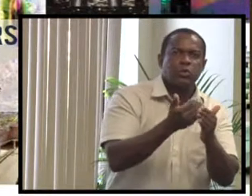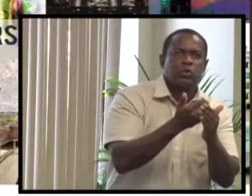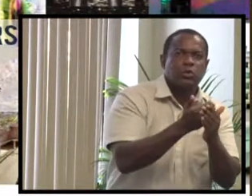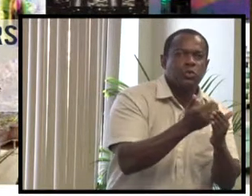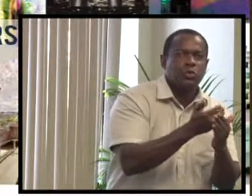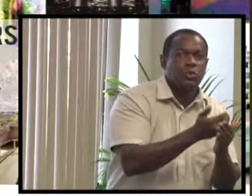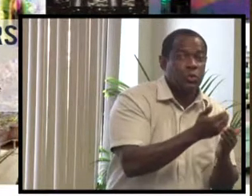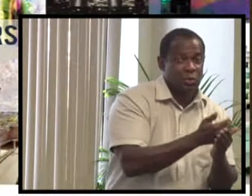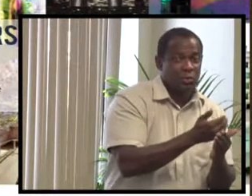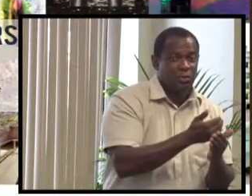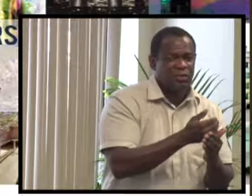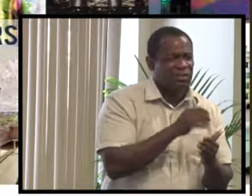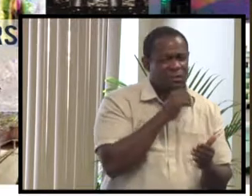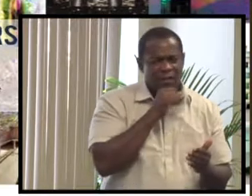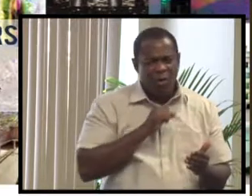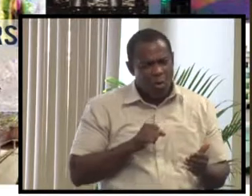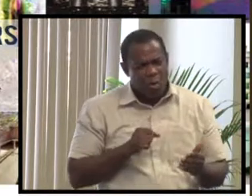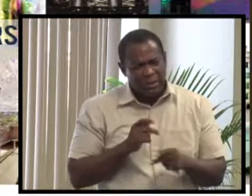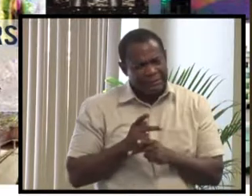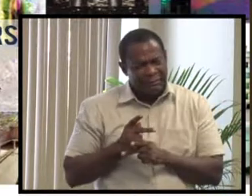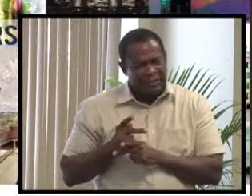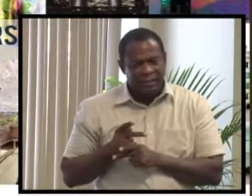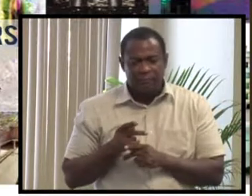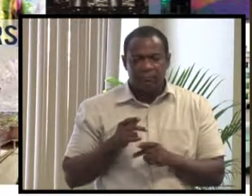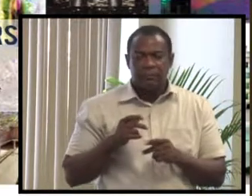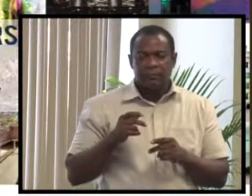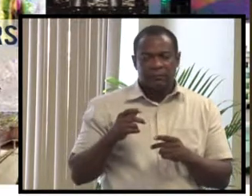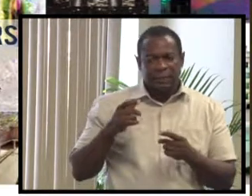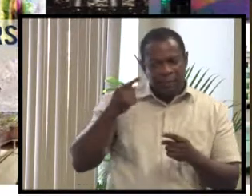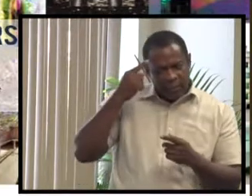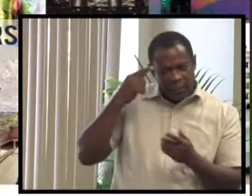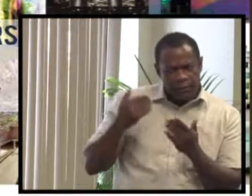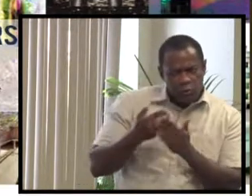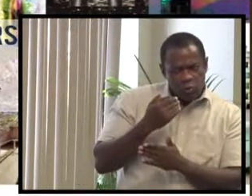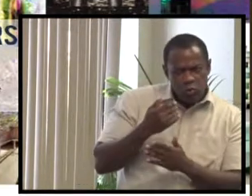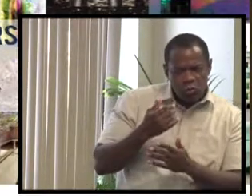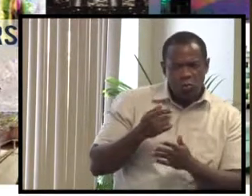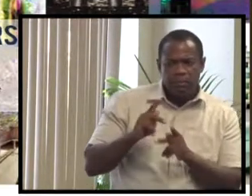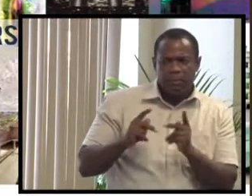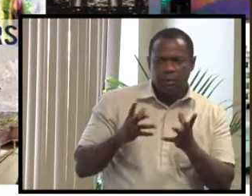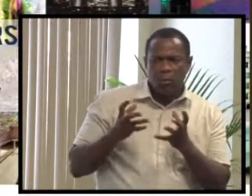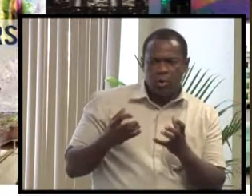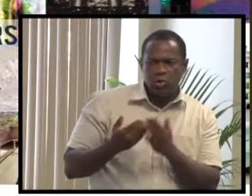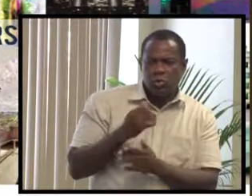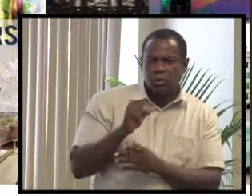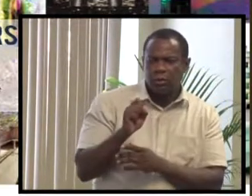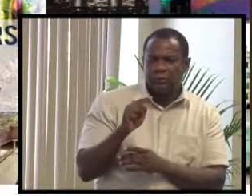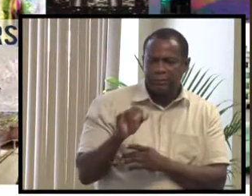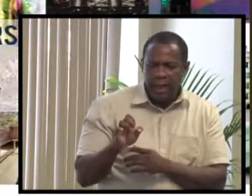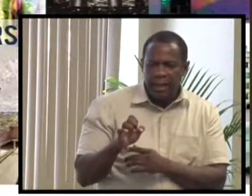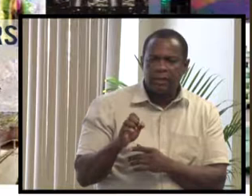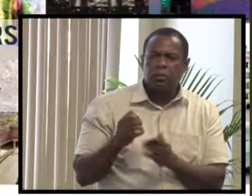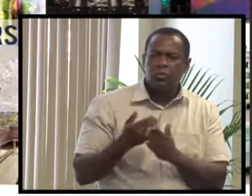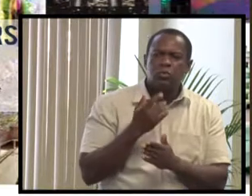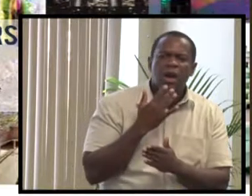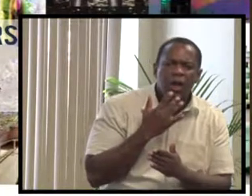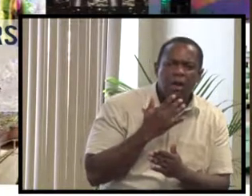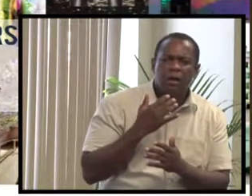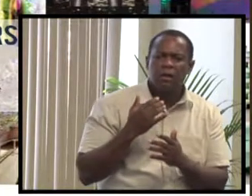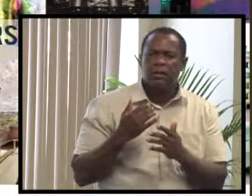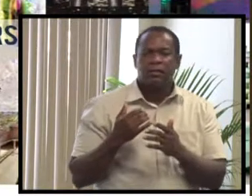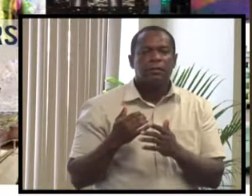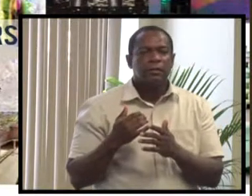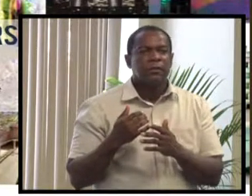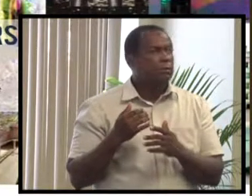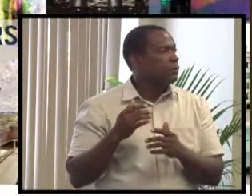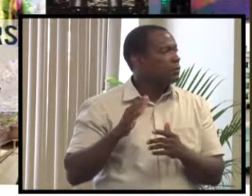item, that's all they sell. But every season, whatever's in style in terms of color, that will change. So for a while, we saw a lot of pastel